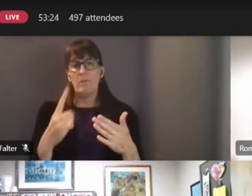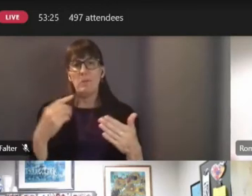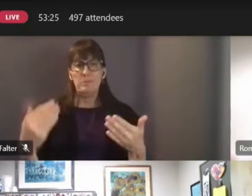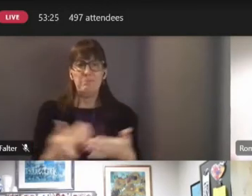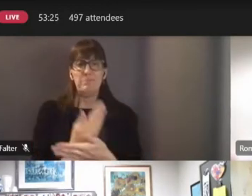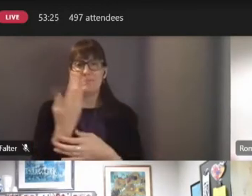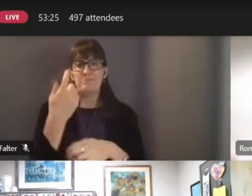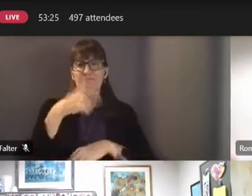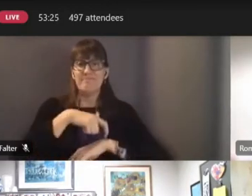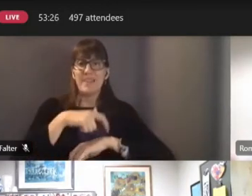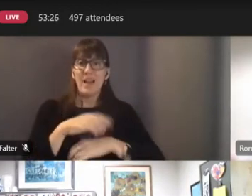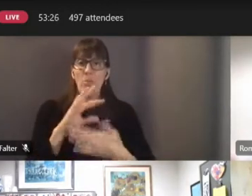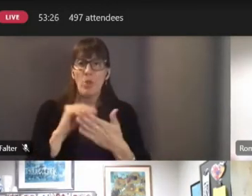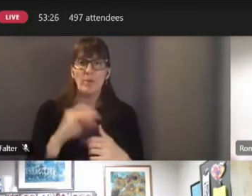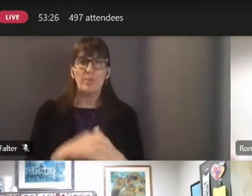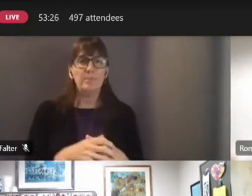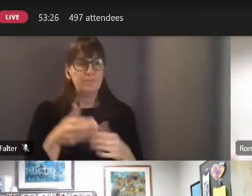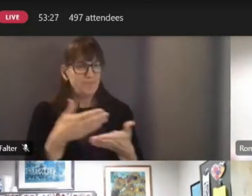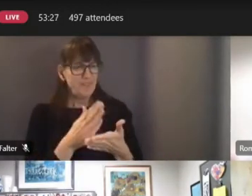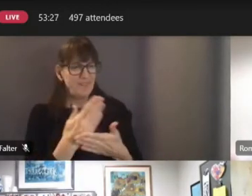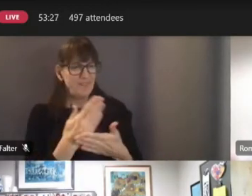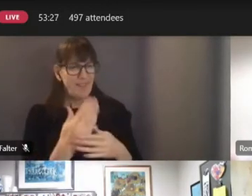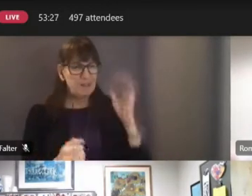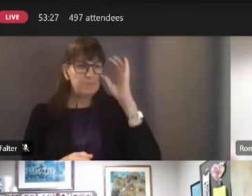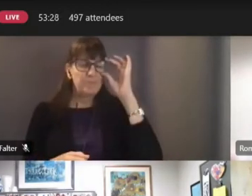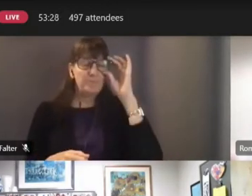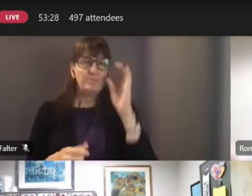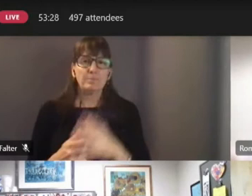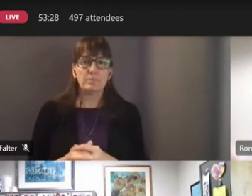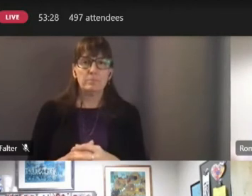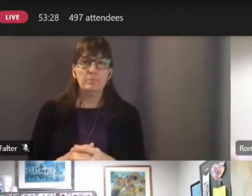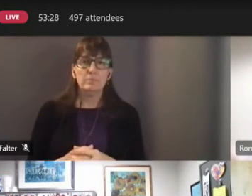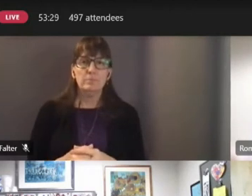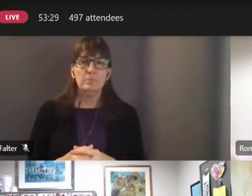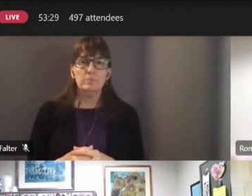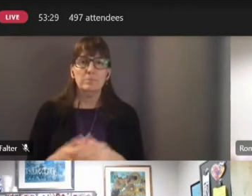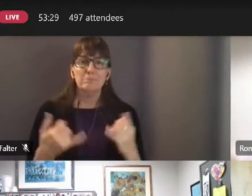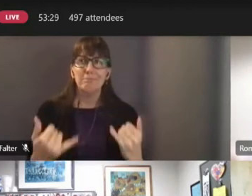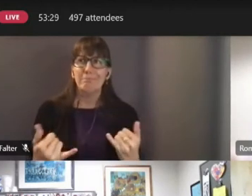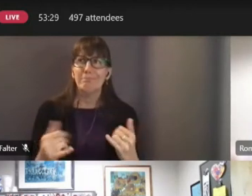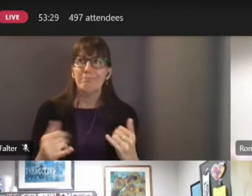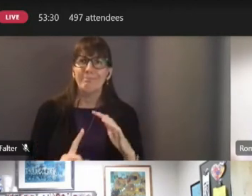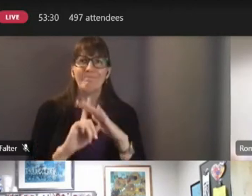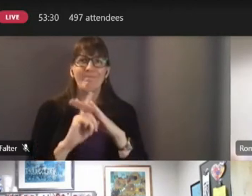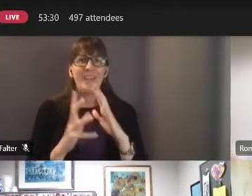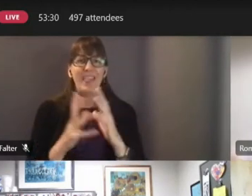All right, thank you. All right, we're getting some really good questions here.